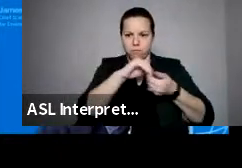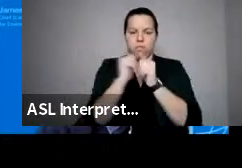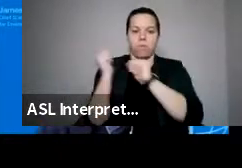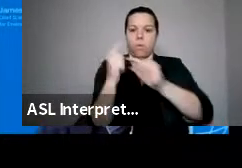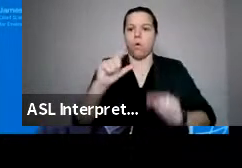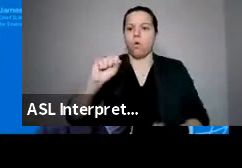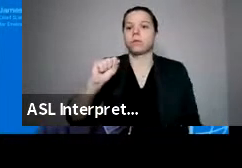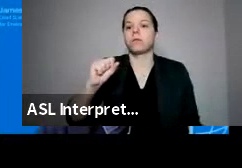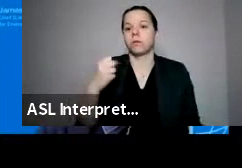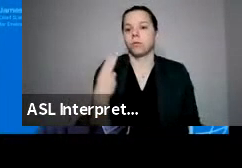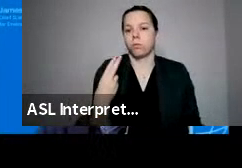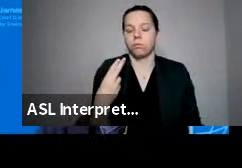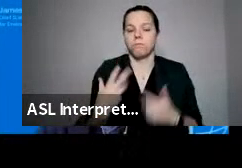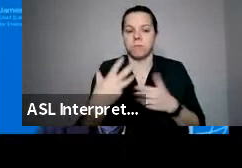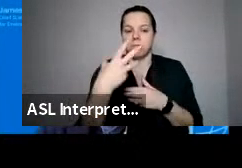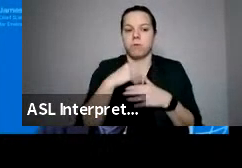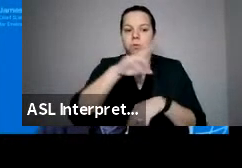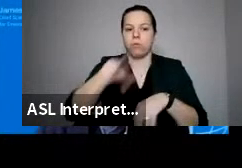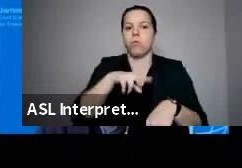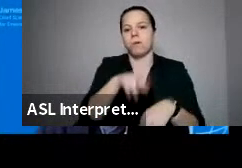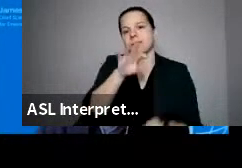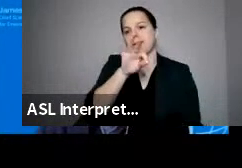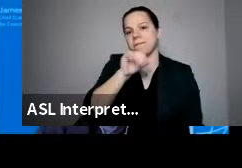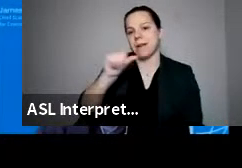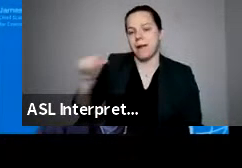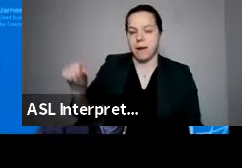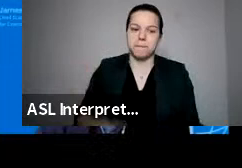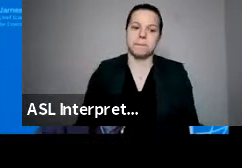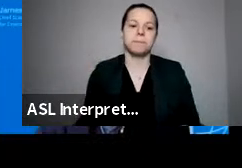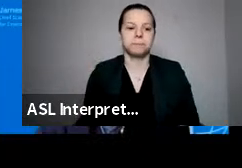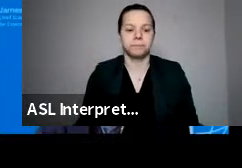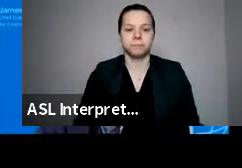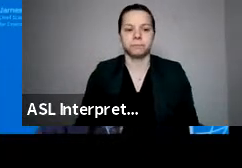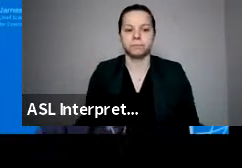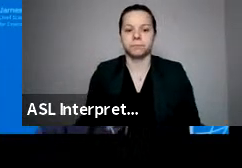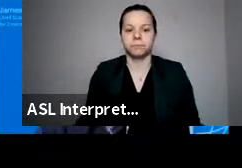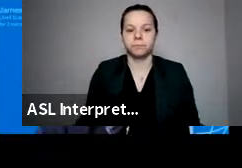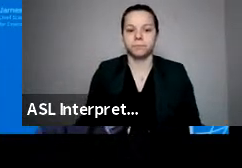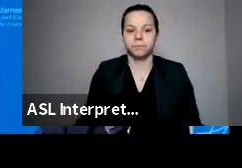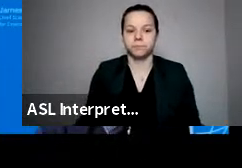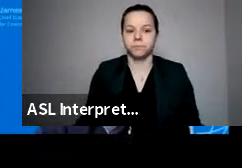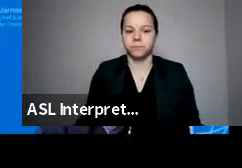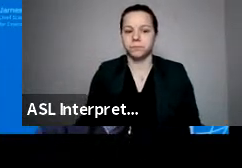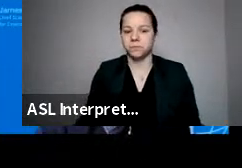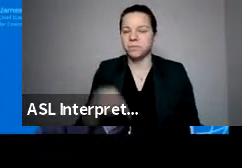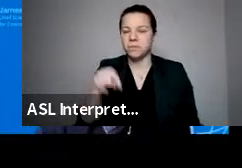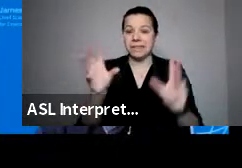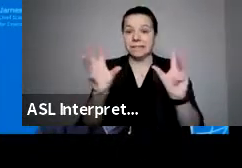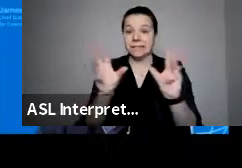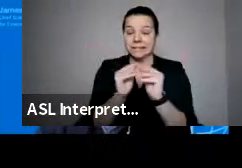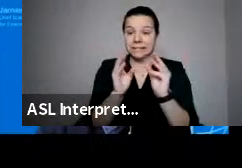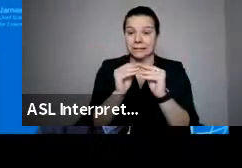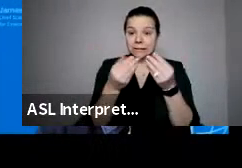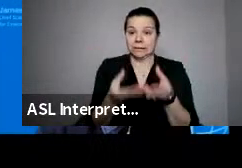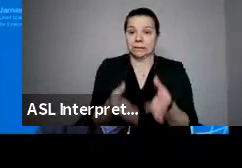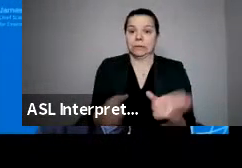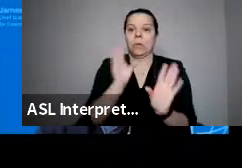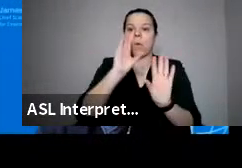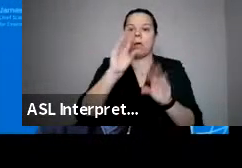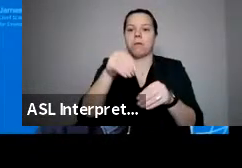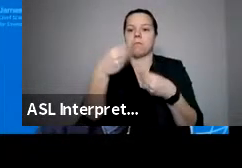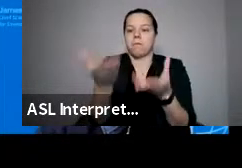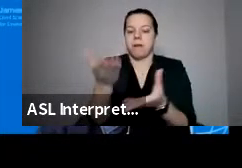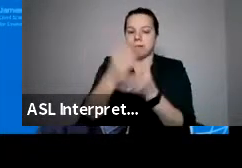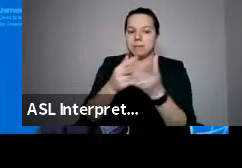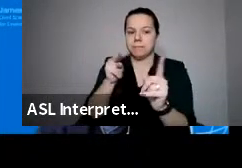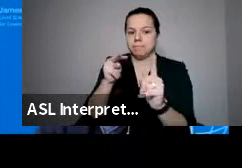stakeholders, including, of course, the FAA. So the briefing as a whole will provide some perspectives